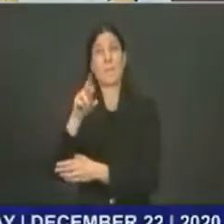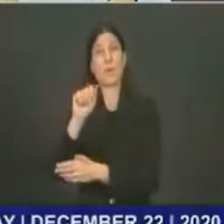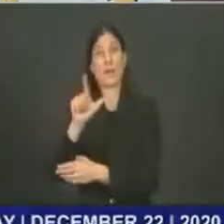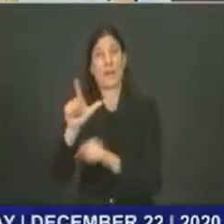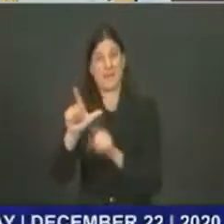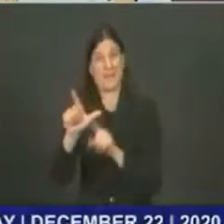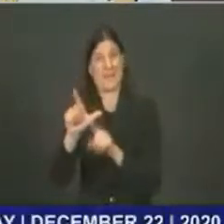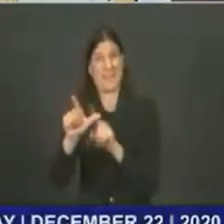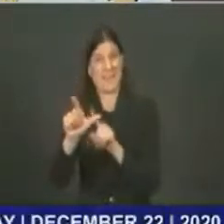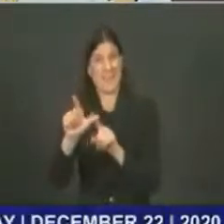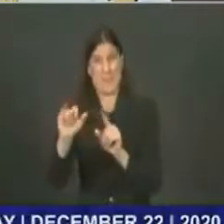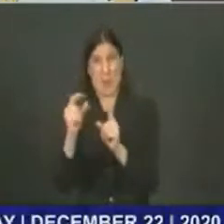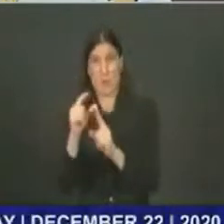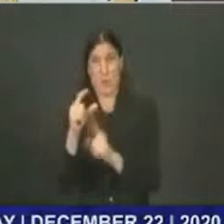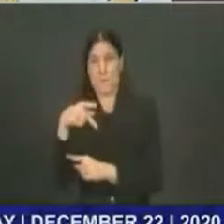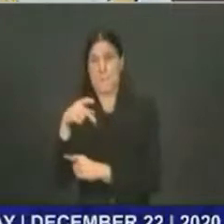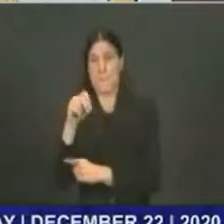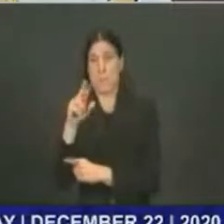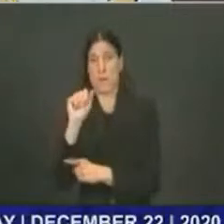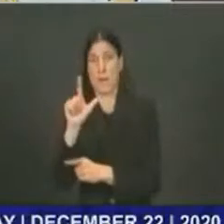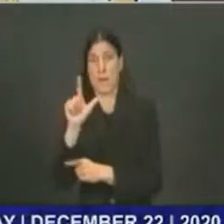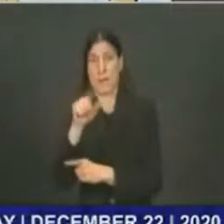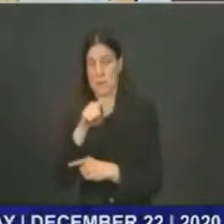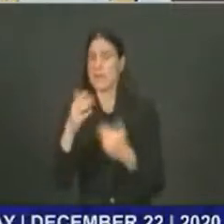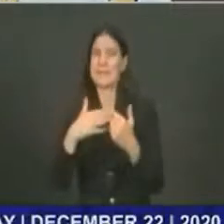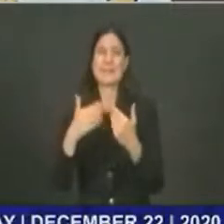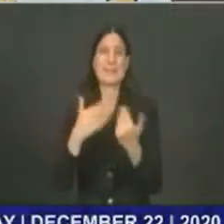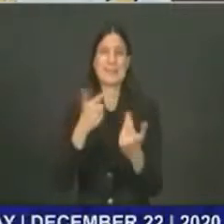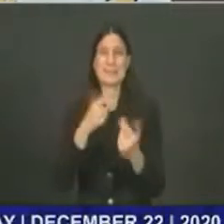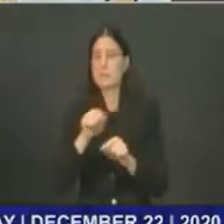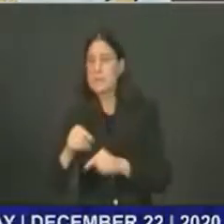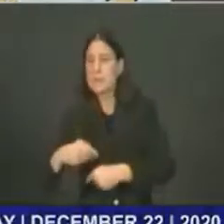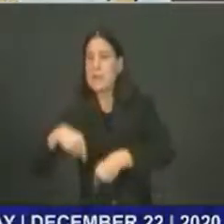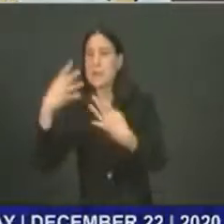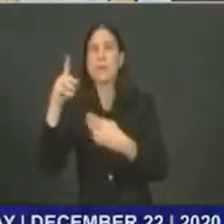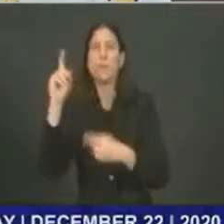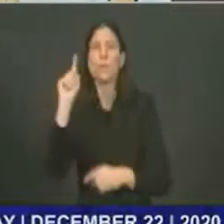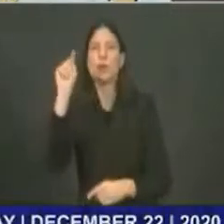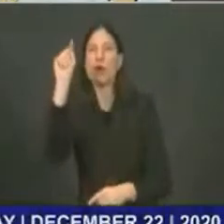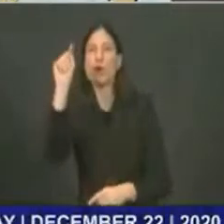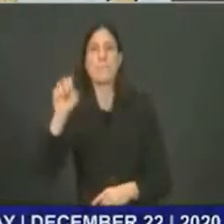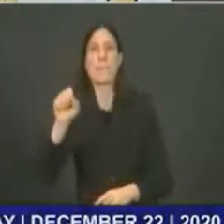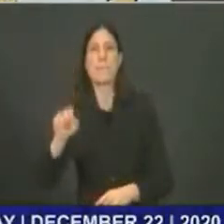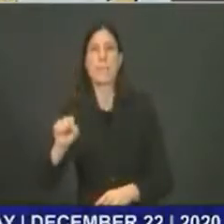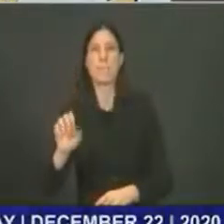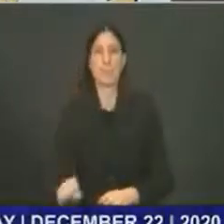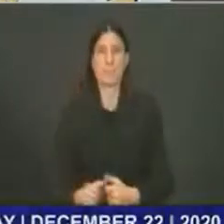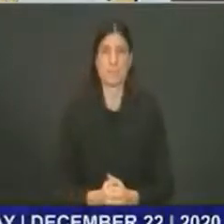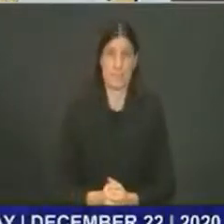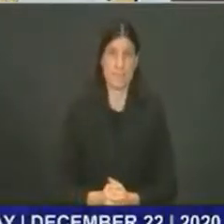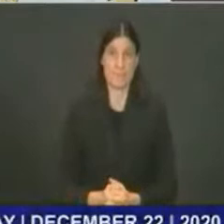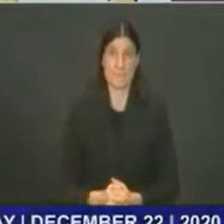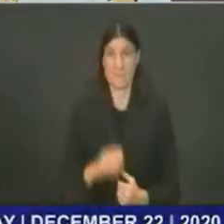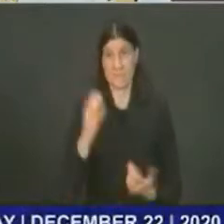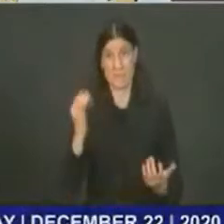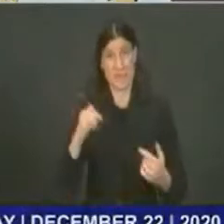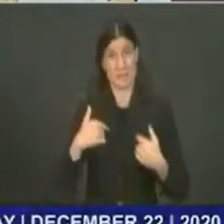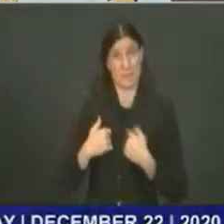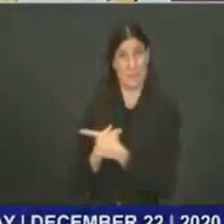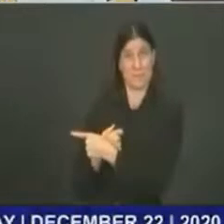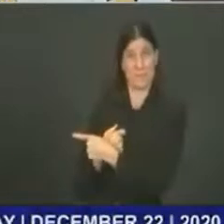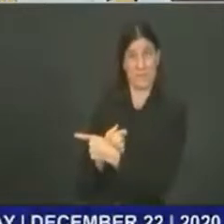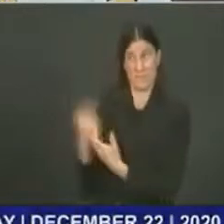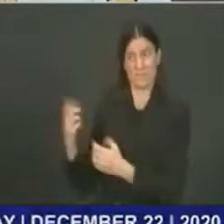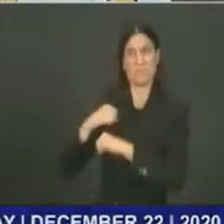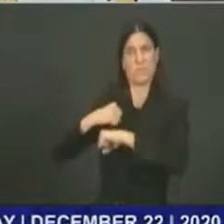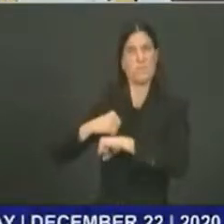to continue to encourage that. This is a key tool to protecting your household the same way I did. At some of our sites, such